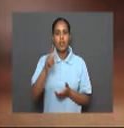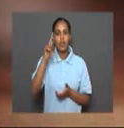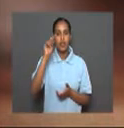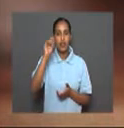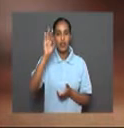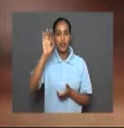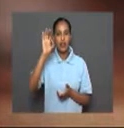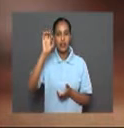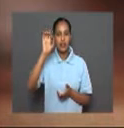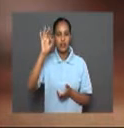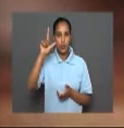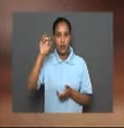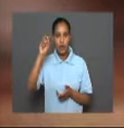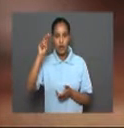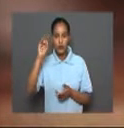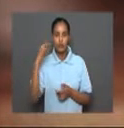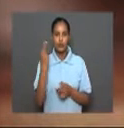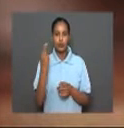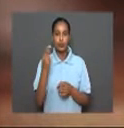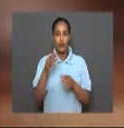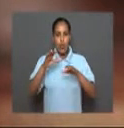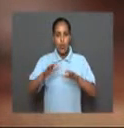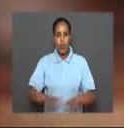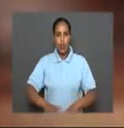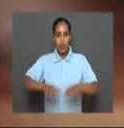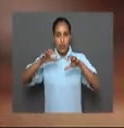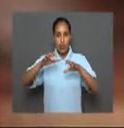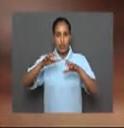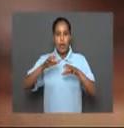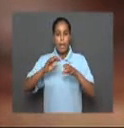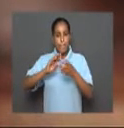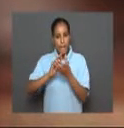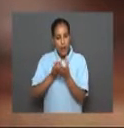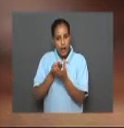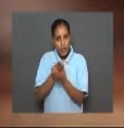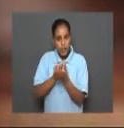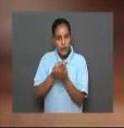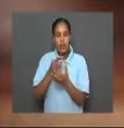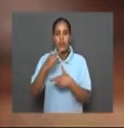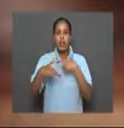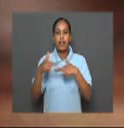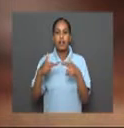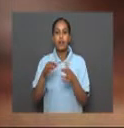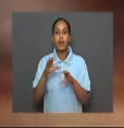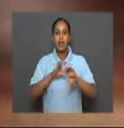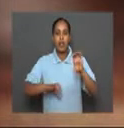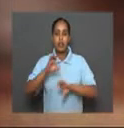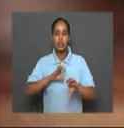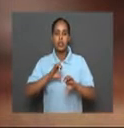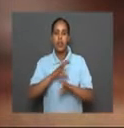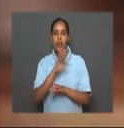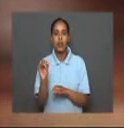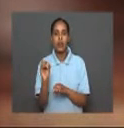Teflon is also used in containers and pipework for reactive chemicals